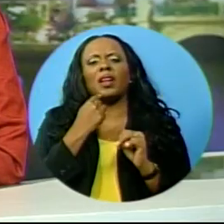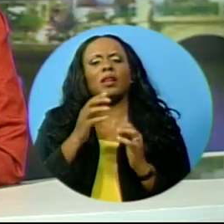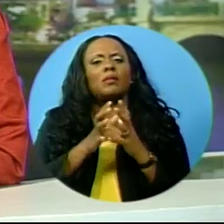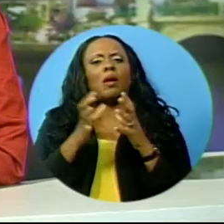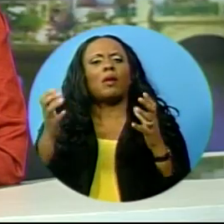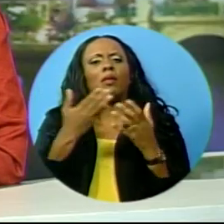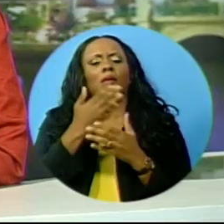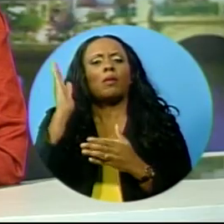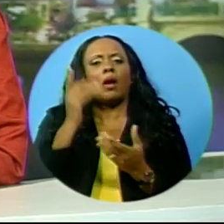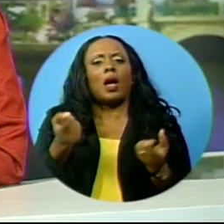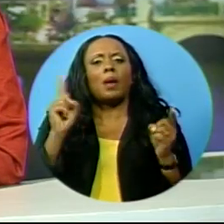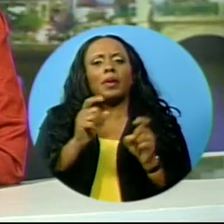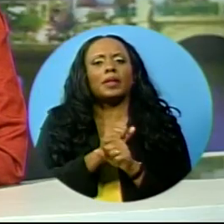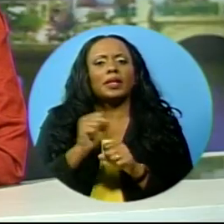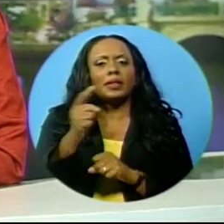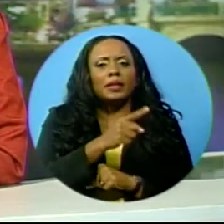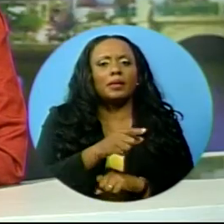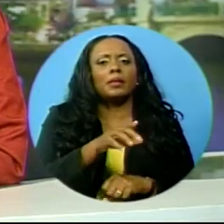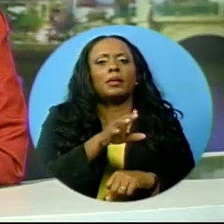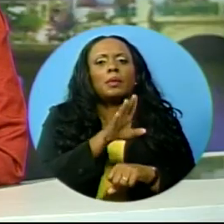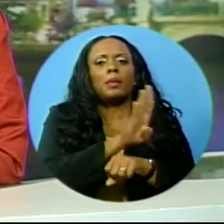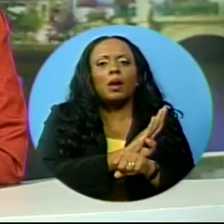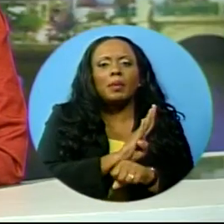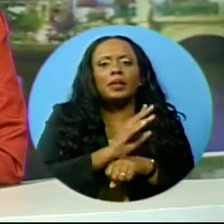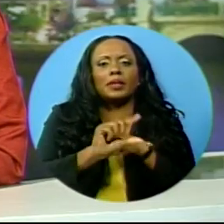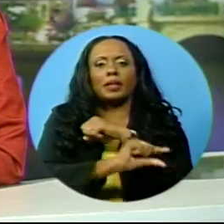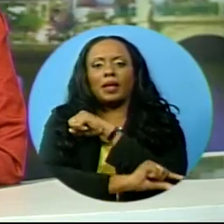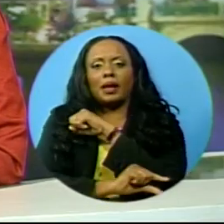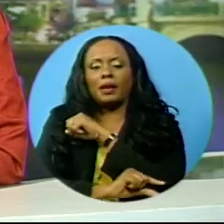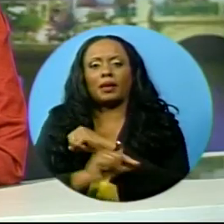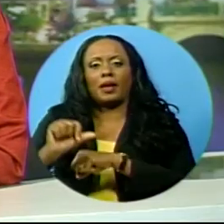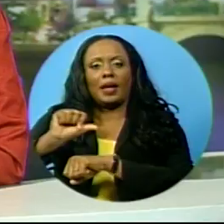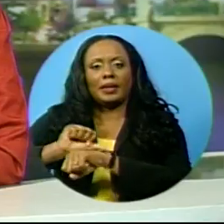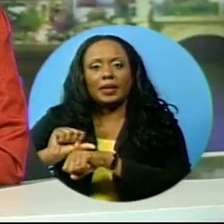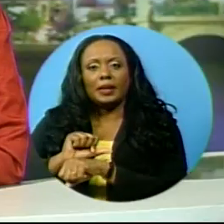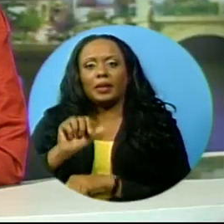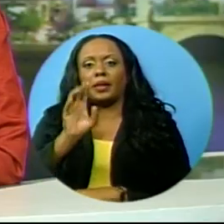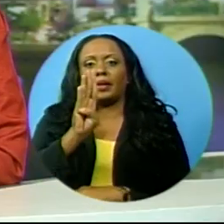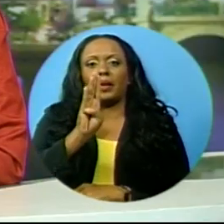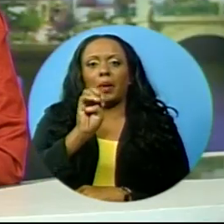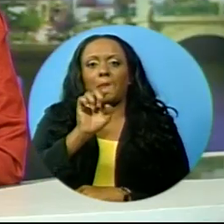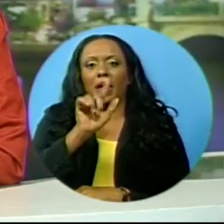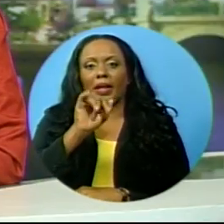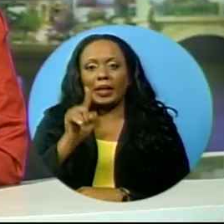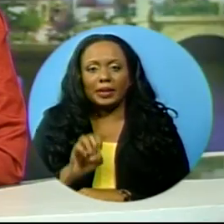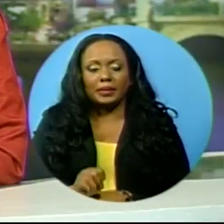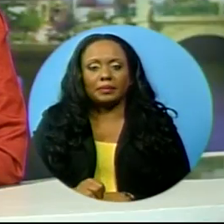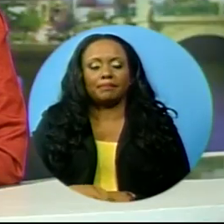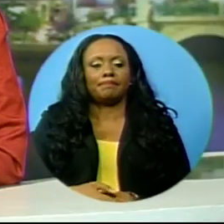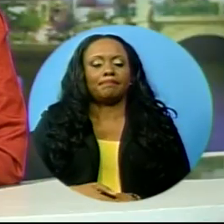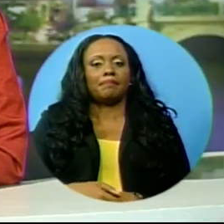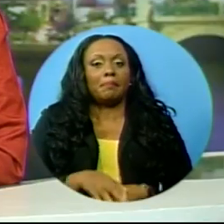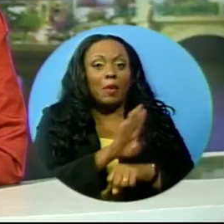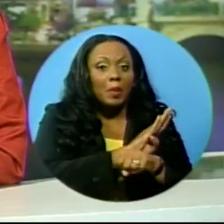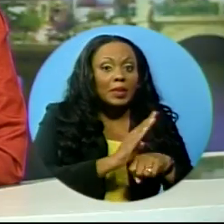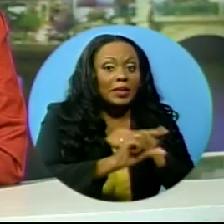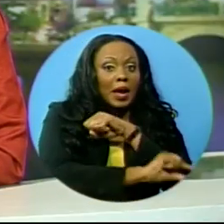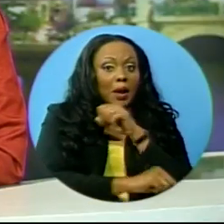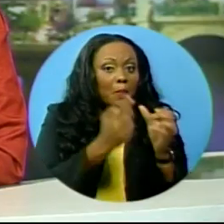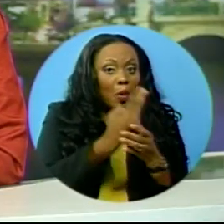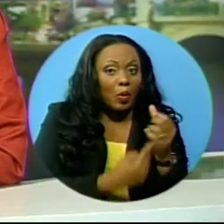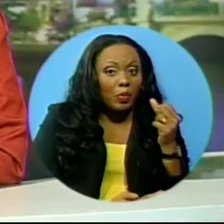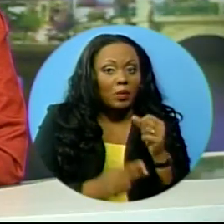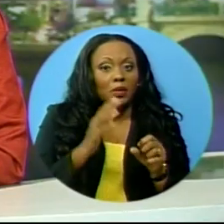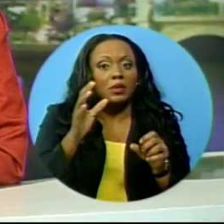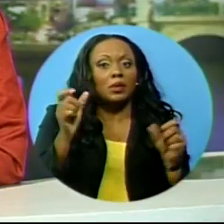would be observed by Barbados, Guyana, Antigua and Barbuda, and Belize. Both Barbados and Guyana will be